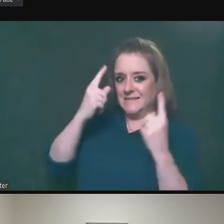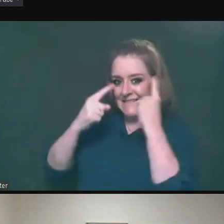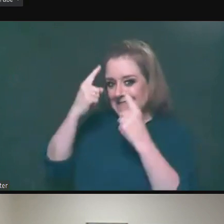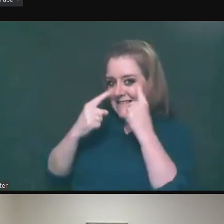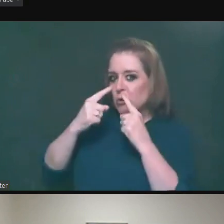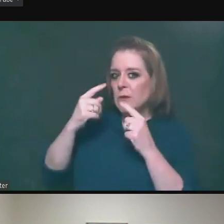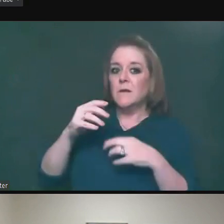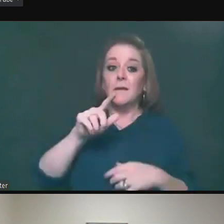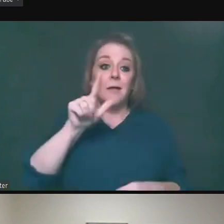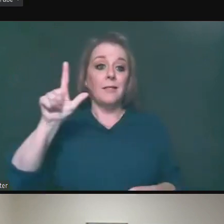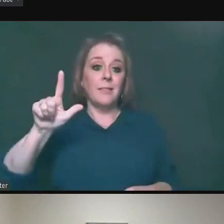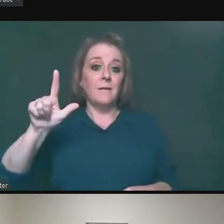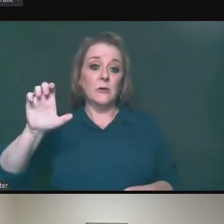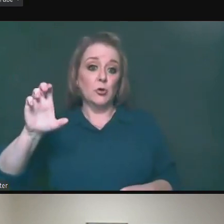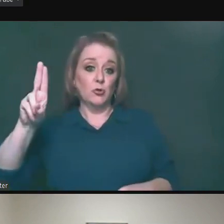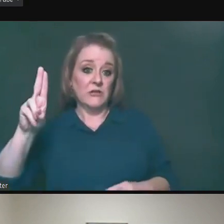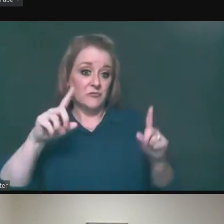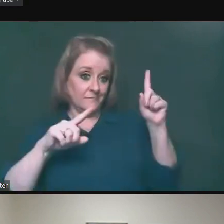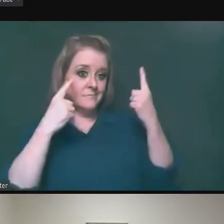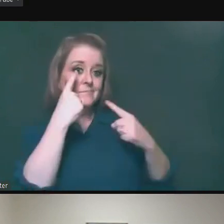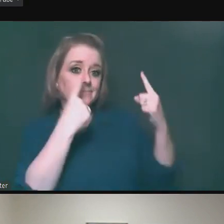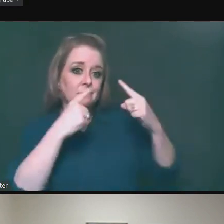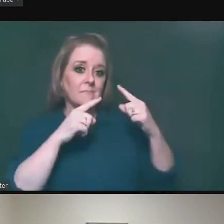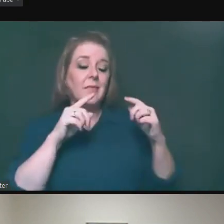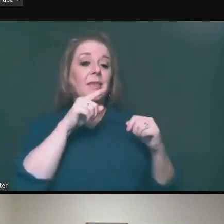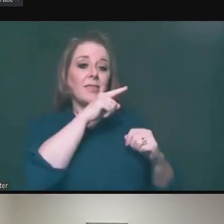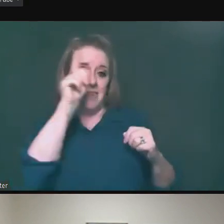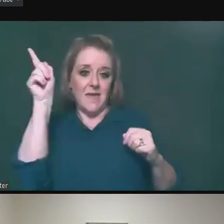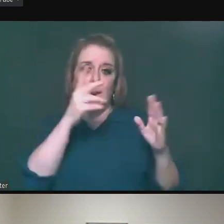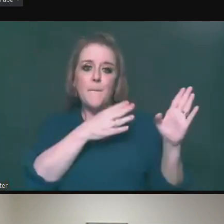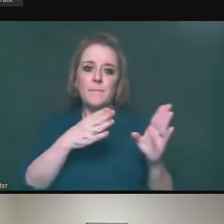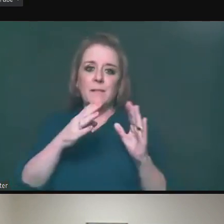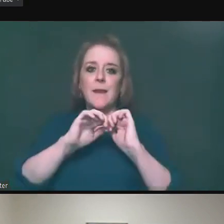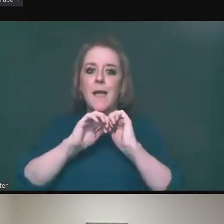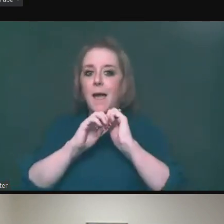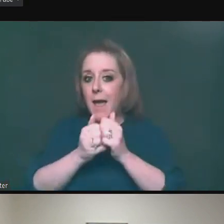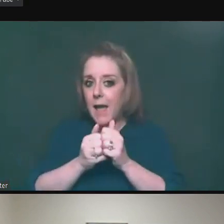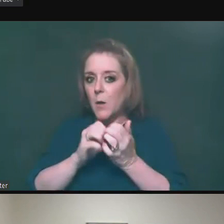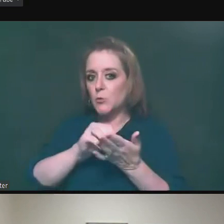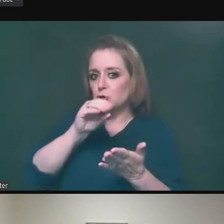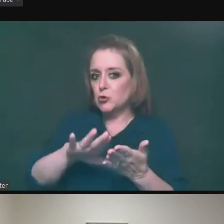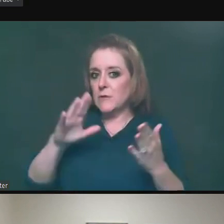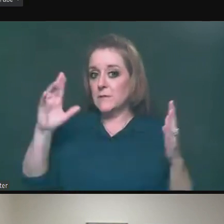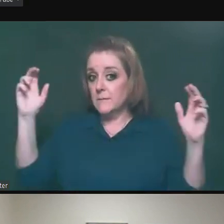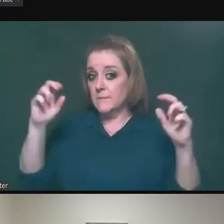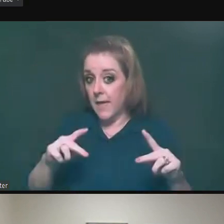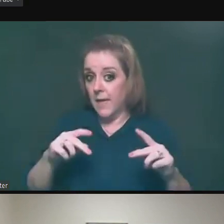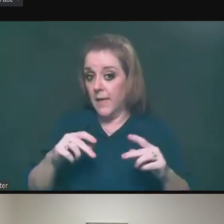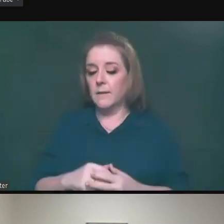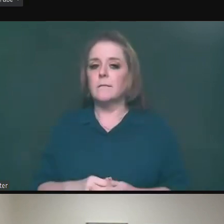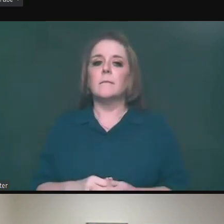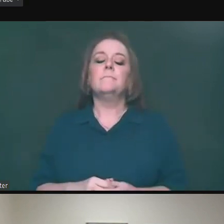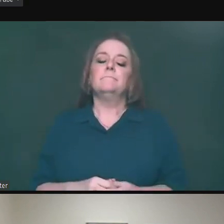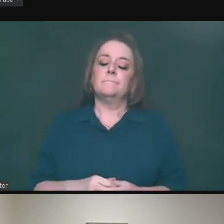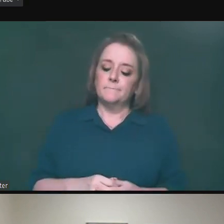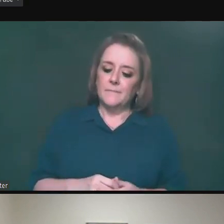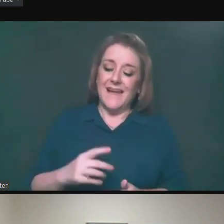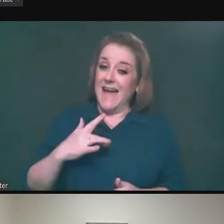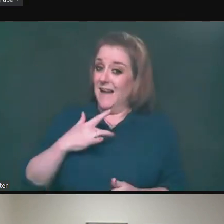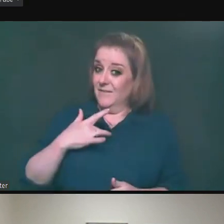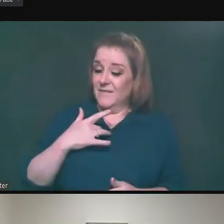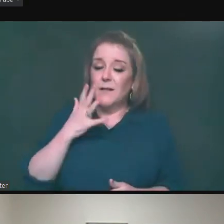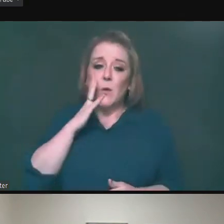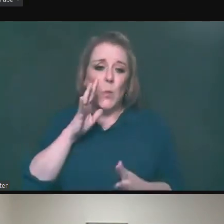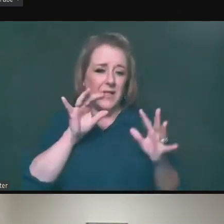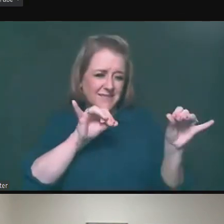Lubbock Christian will put in place as they bring their students back. My guess is to like businesses that are restarting and reopening